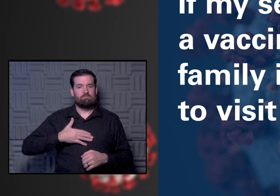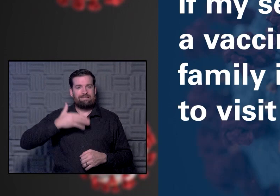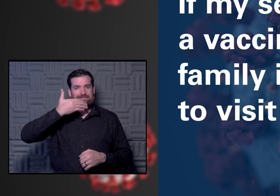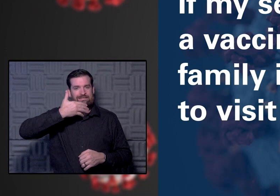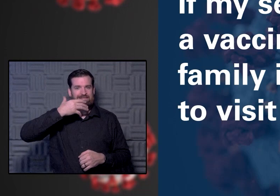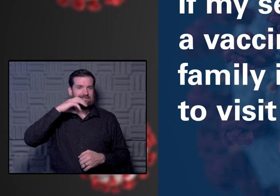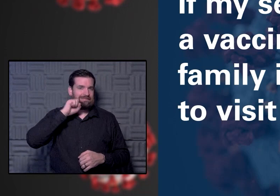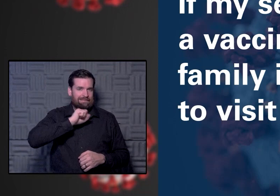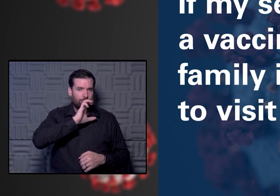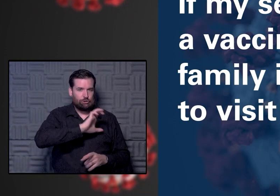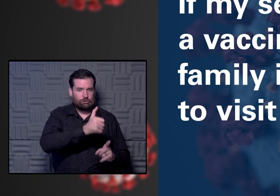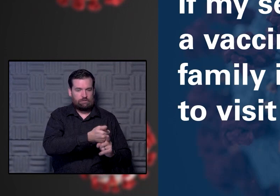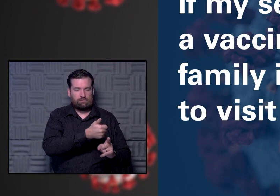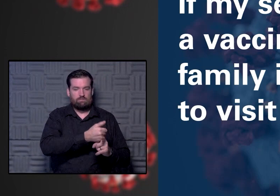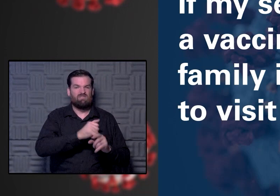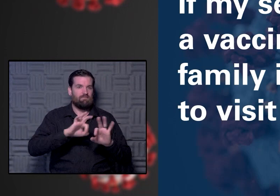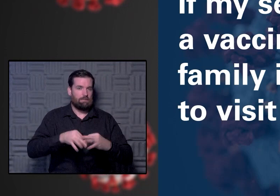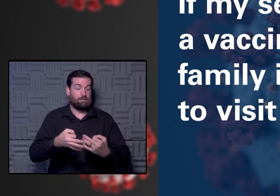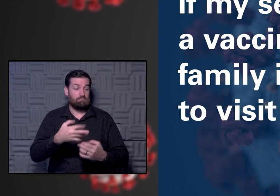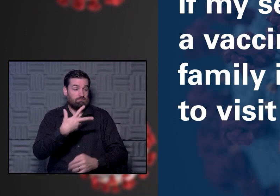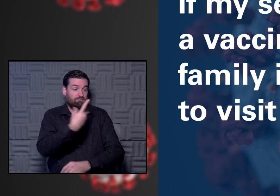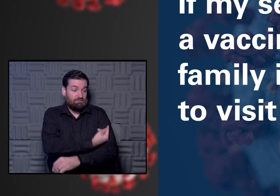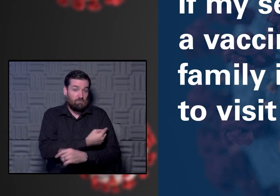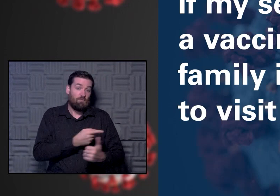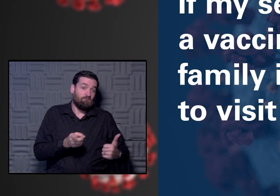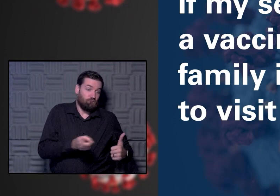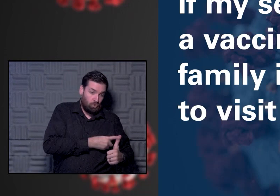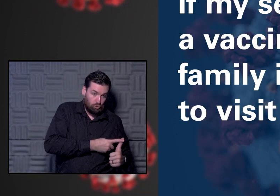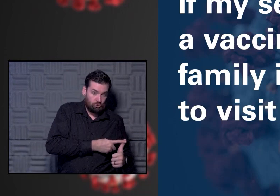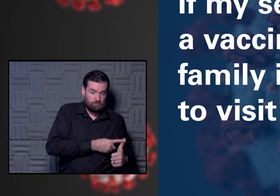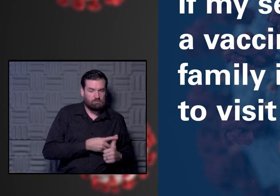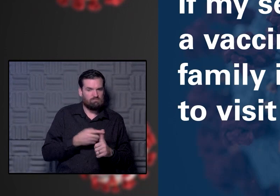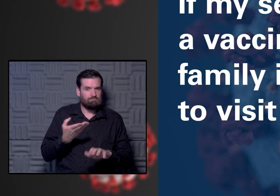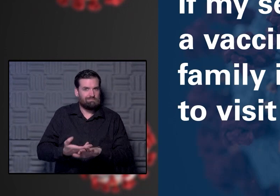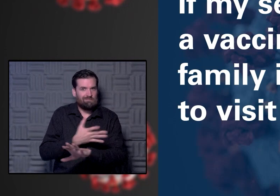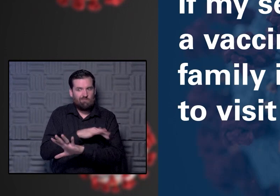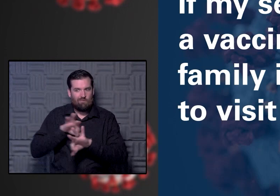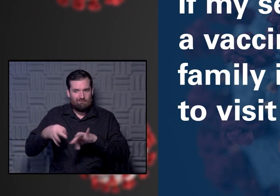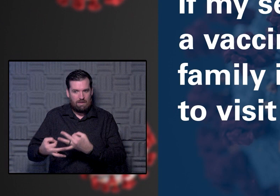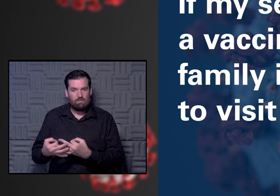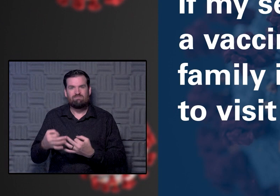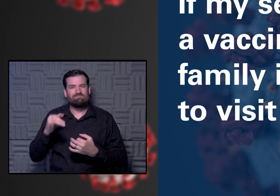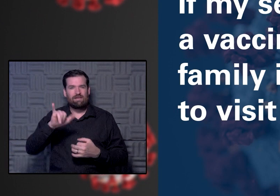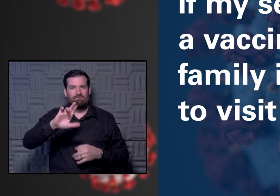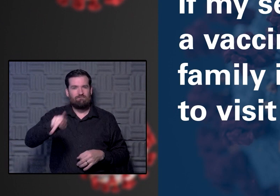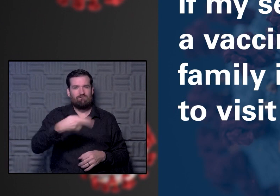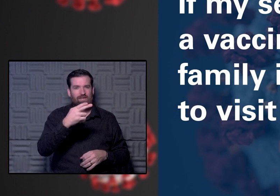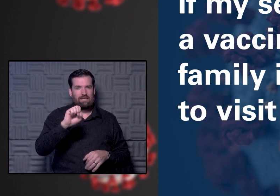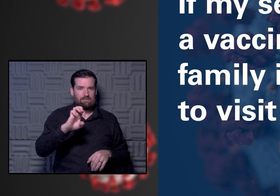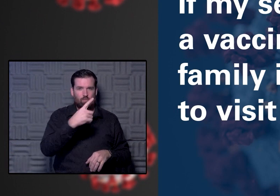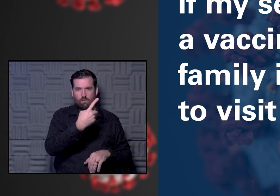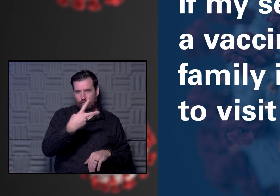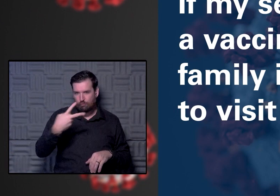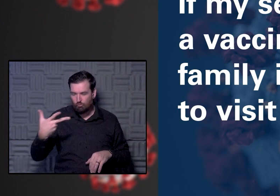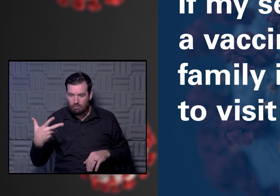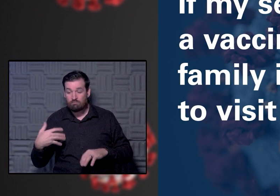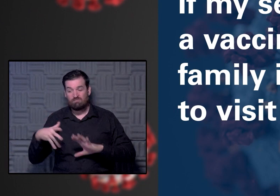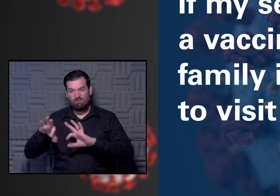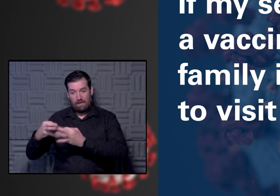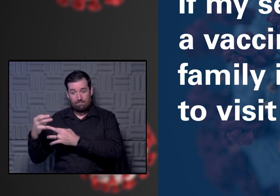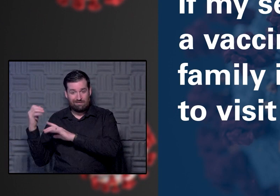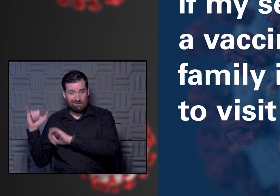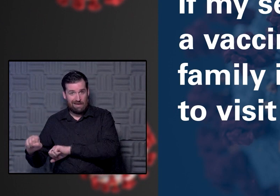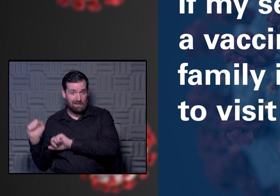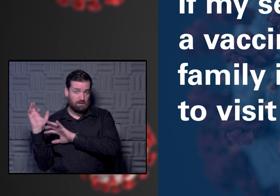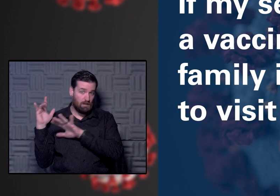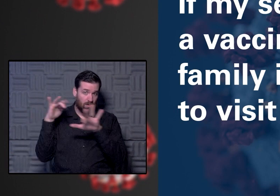family member gets a vaccine before the rest of the family is eligible, that phase 1, 2, 3 approach, will it be safe to